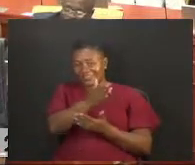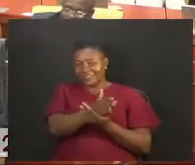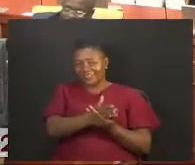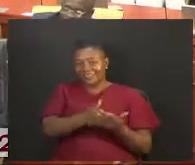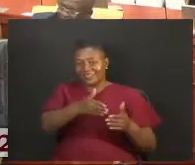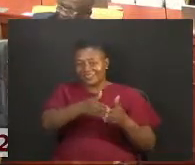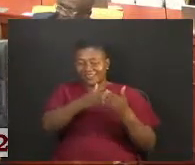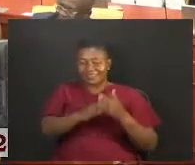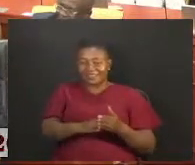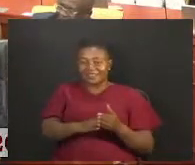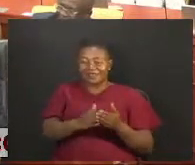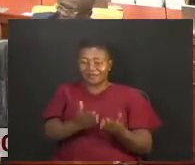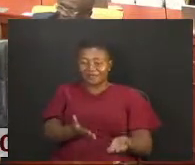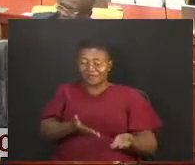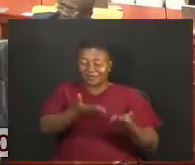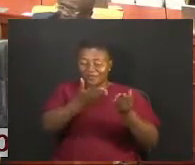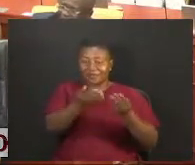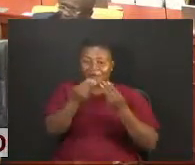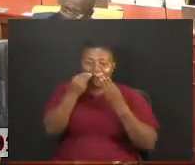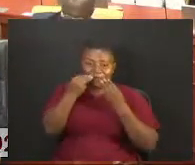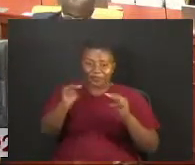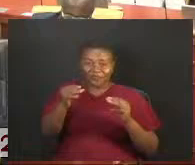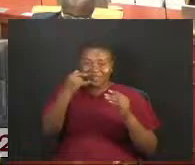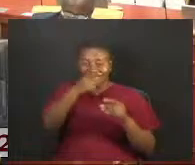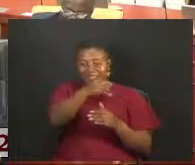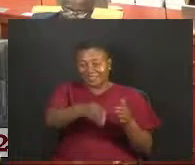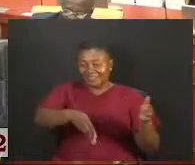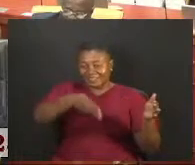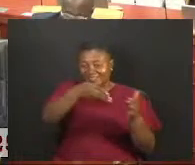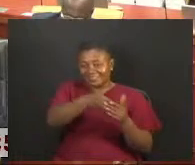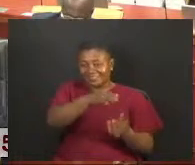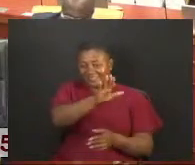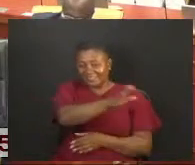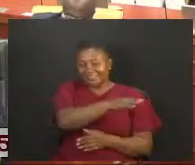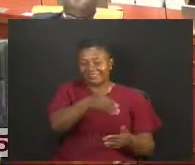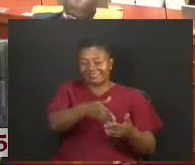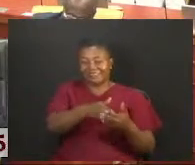motion and they are rebelling against their leader.